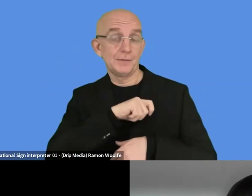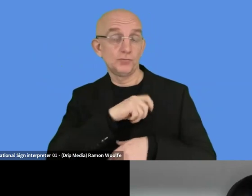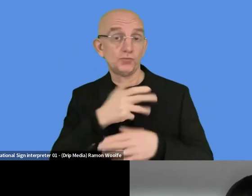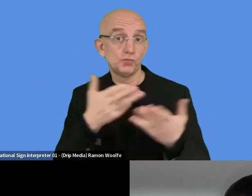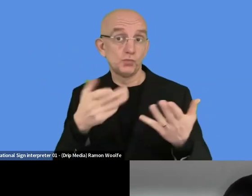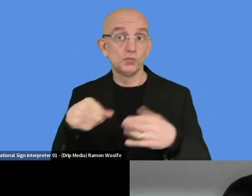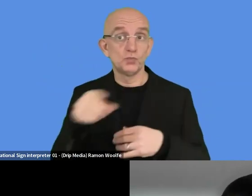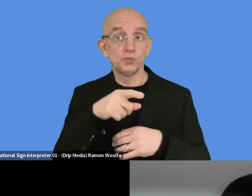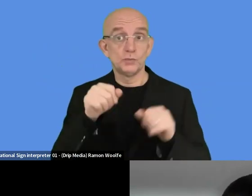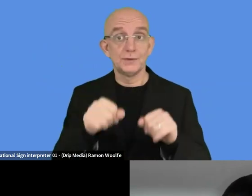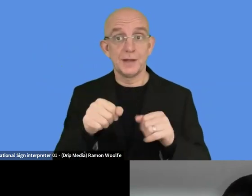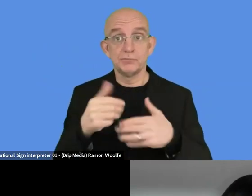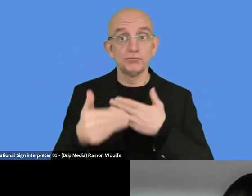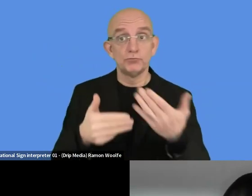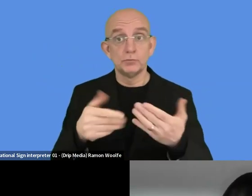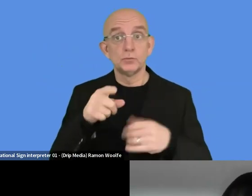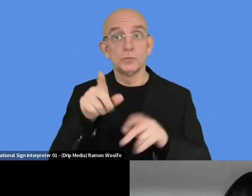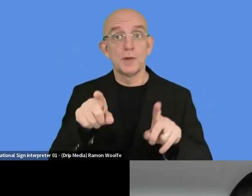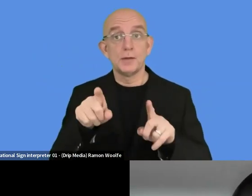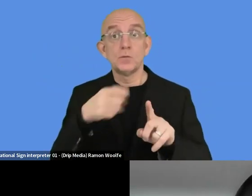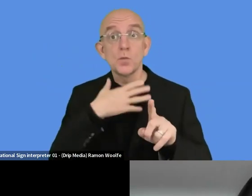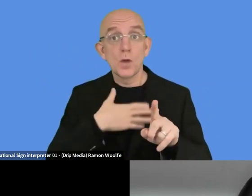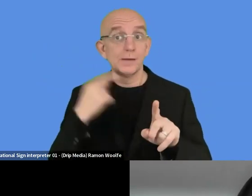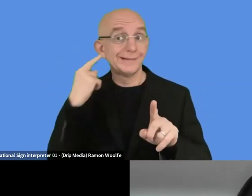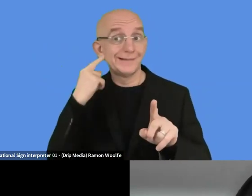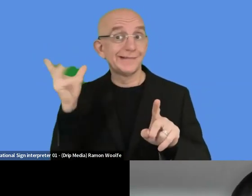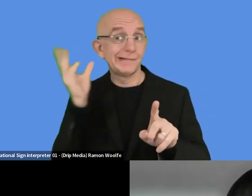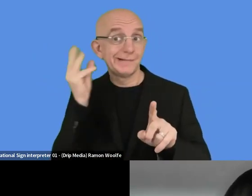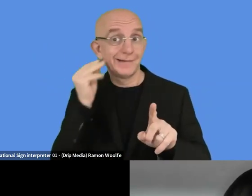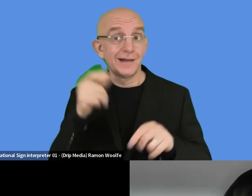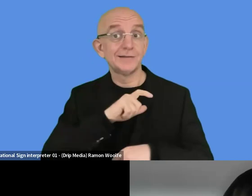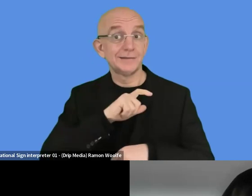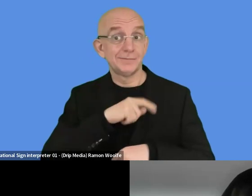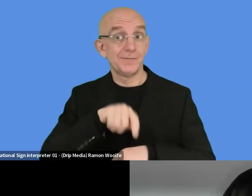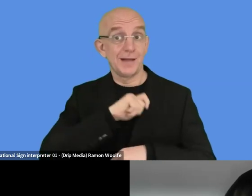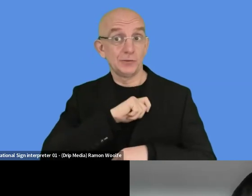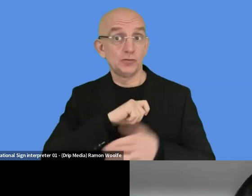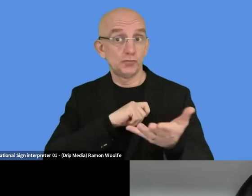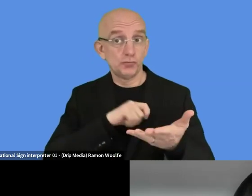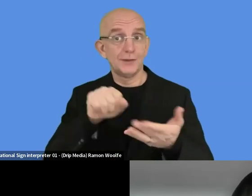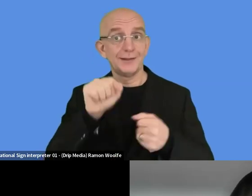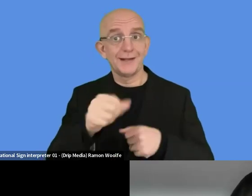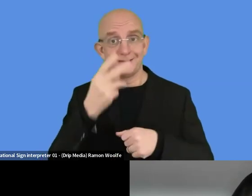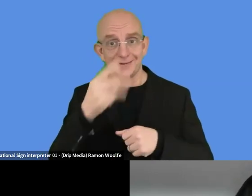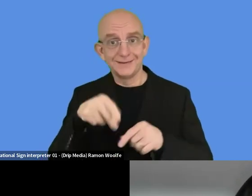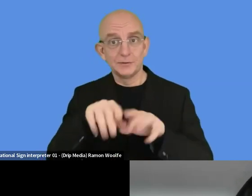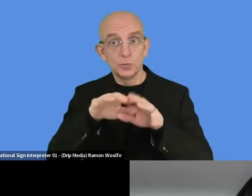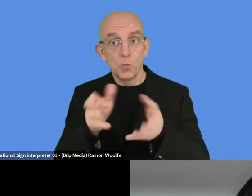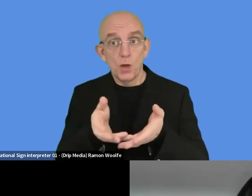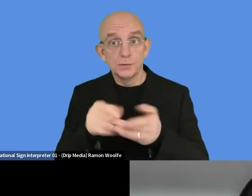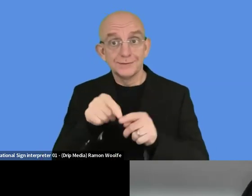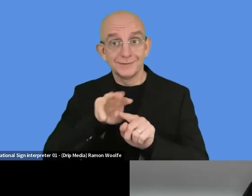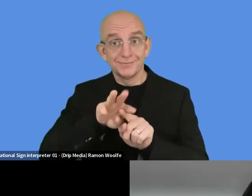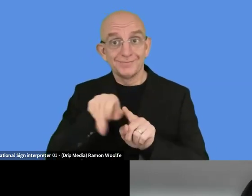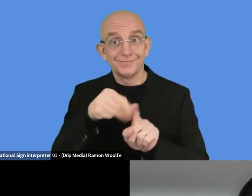the interpretation sign, and then you will, after clicking it, see that there is this switch to Spanish